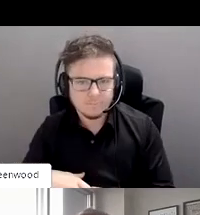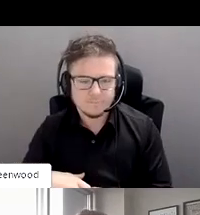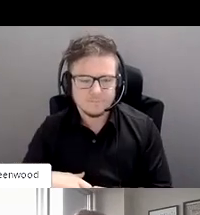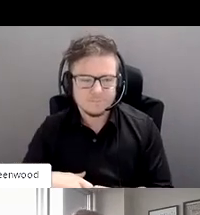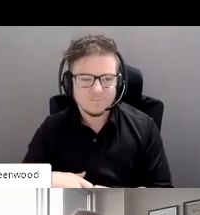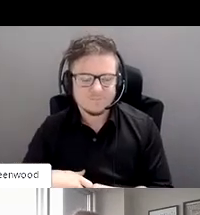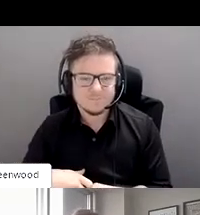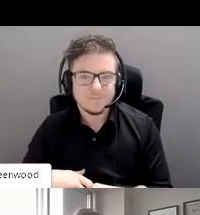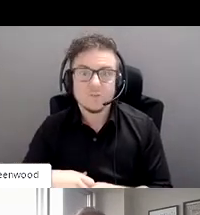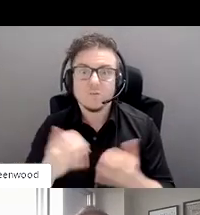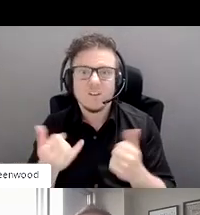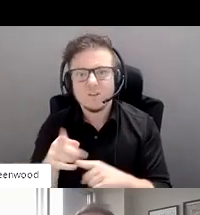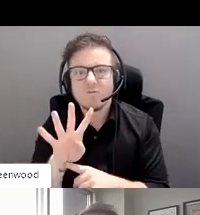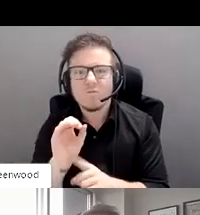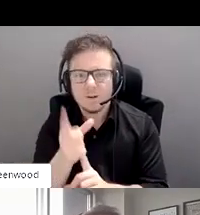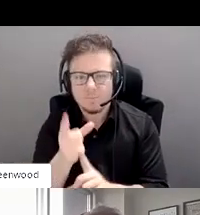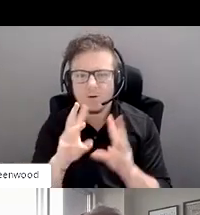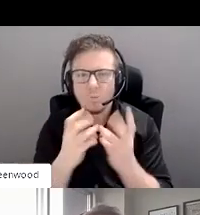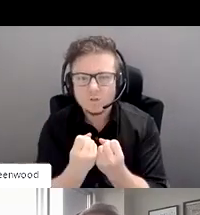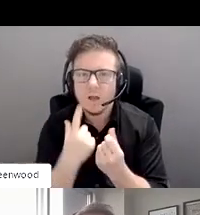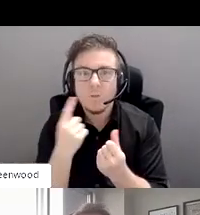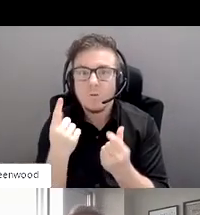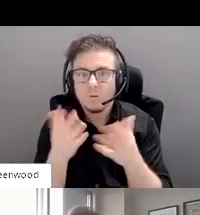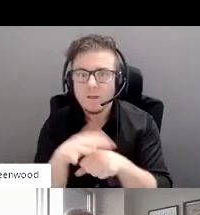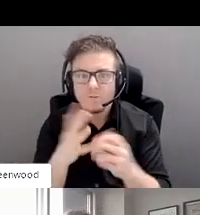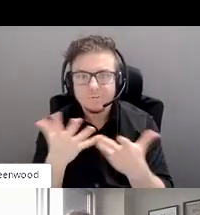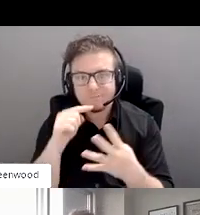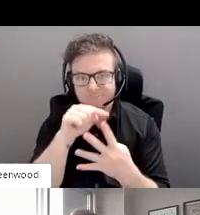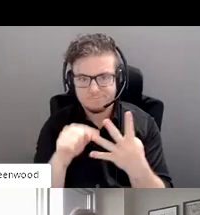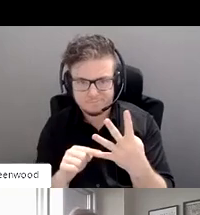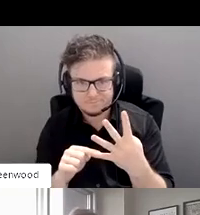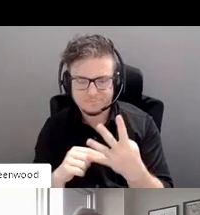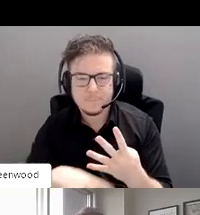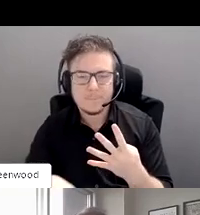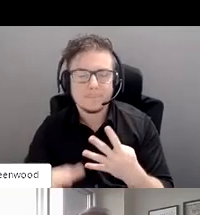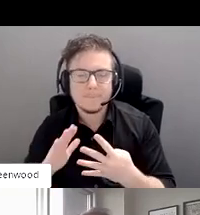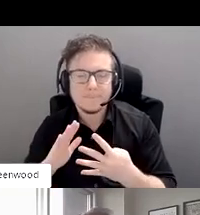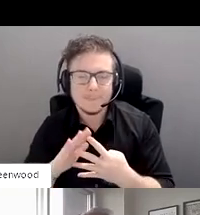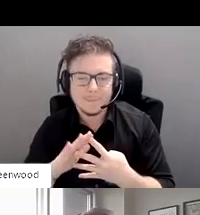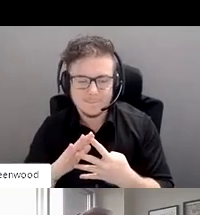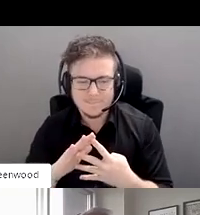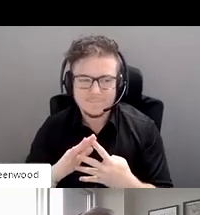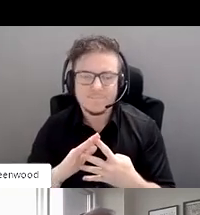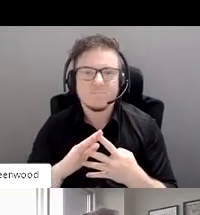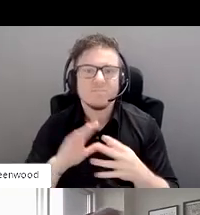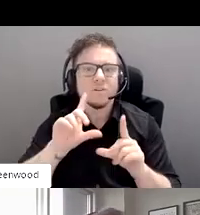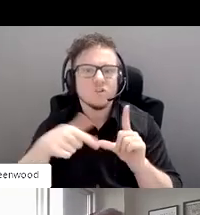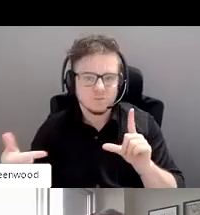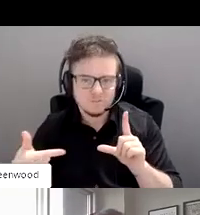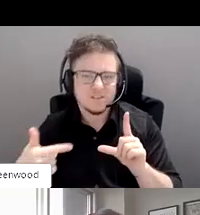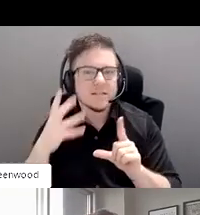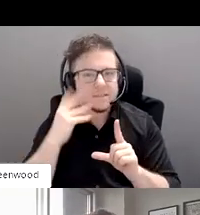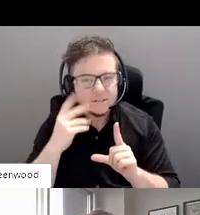So over the next 40 minutes, I'll be going over 4 kind of main sections. So first, we'll talk about 2SLGI experiences